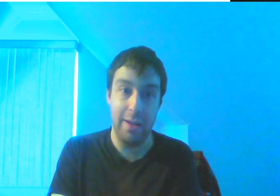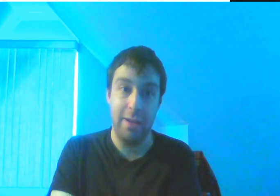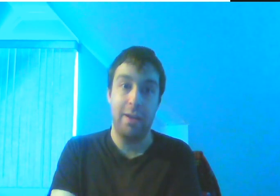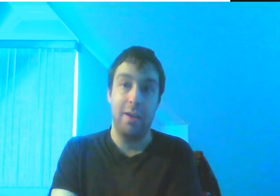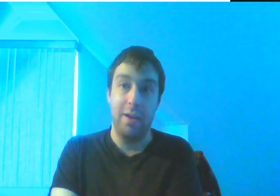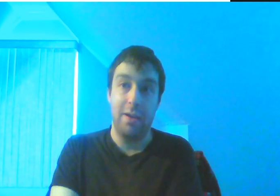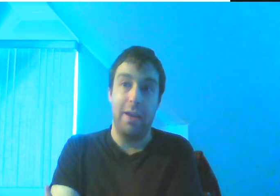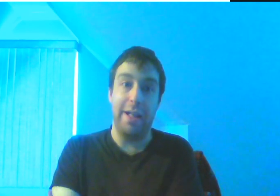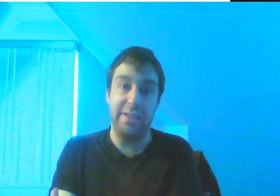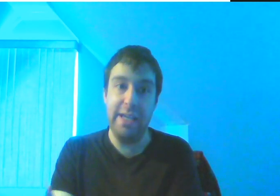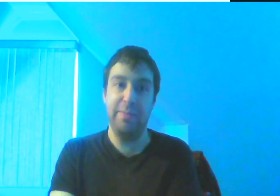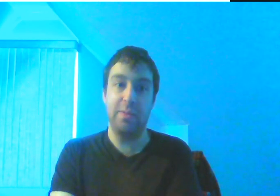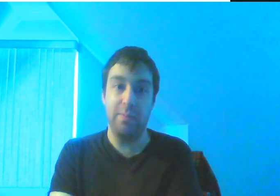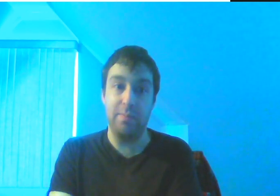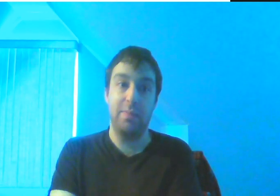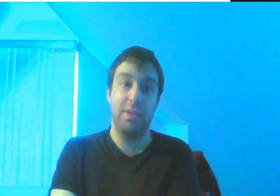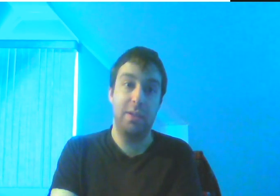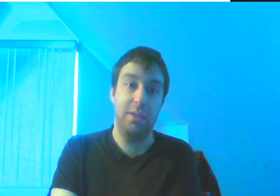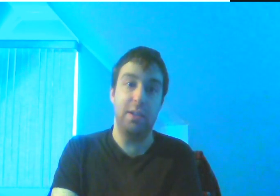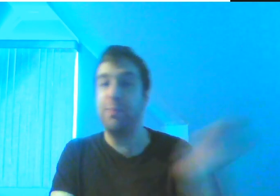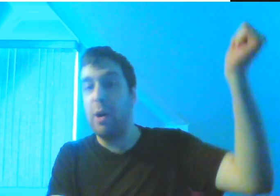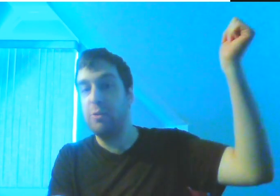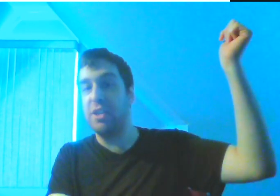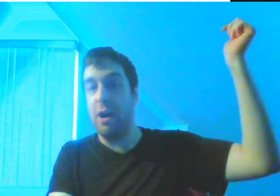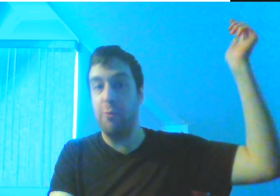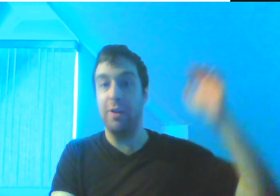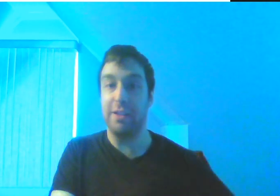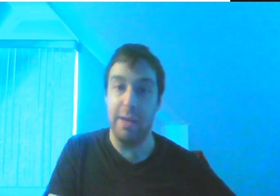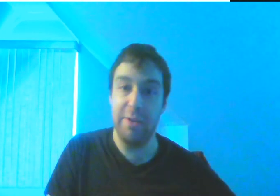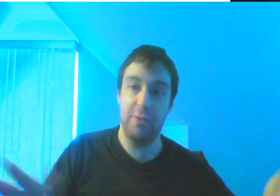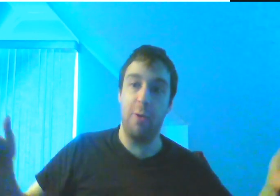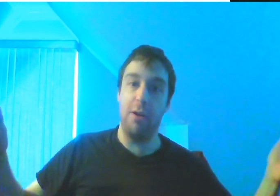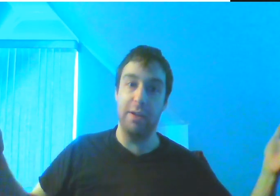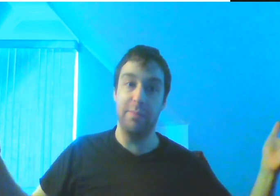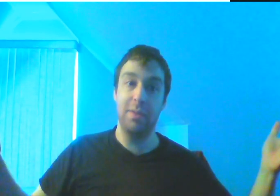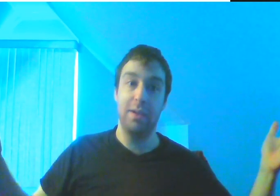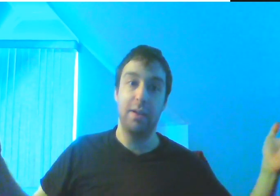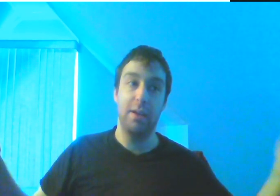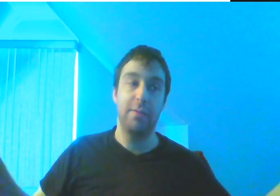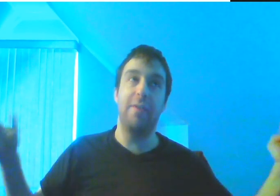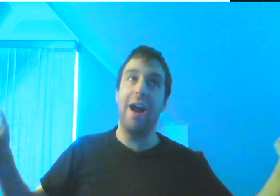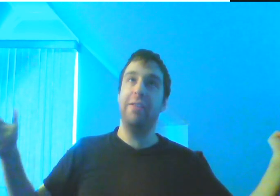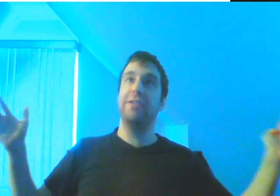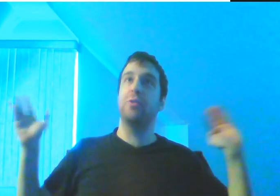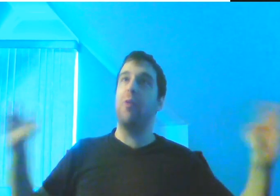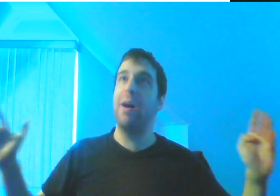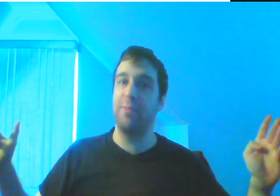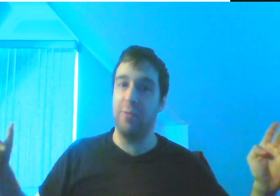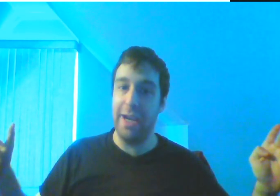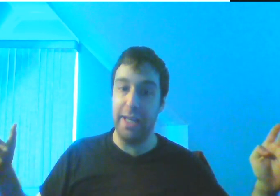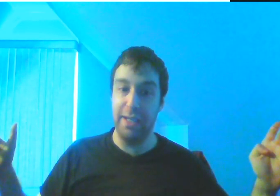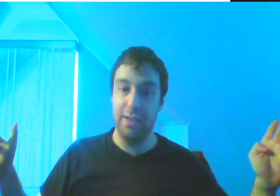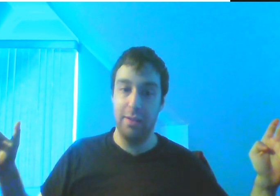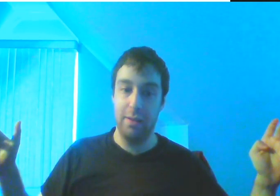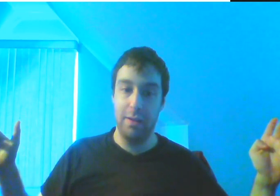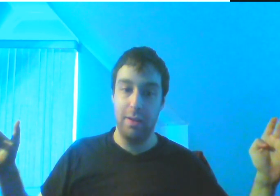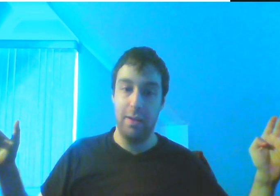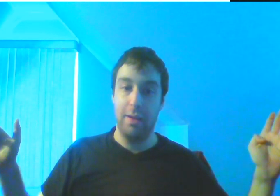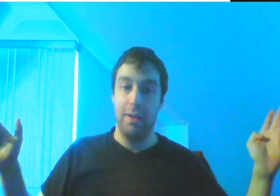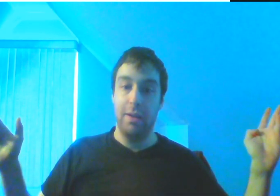And it seems DeBozo, so I'm going to call him, finally is cooperating.